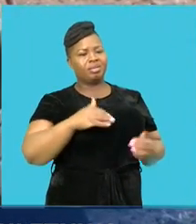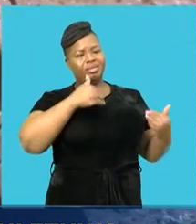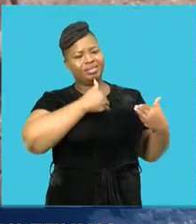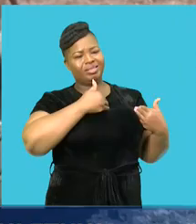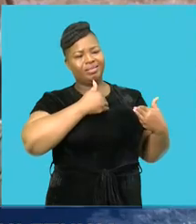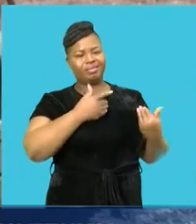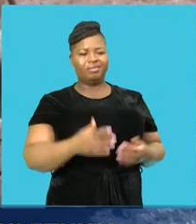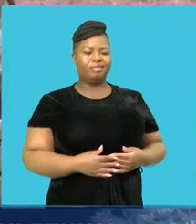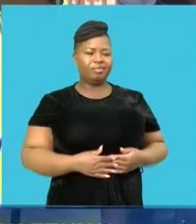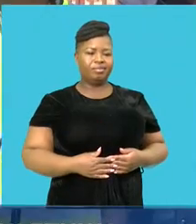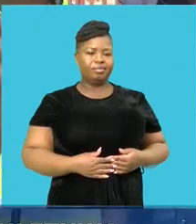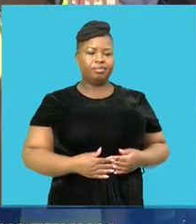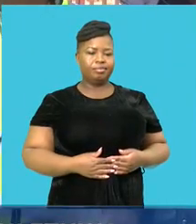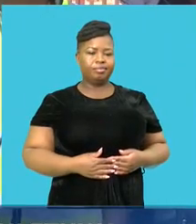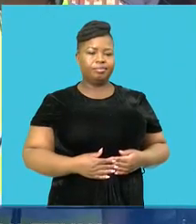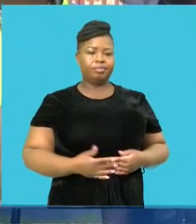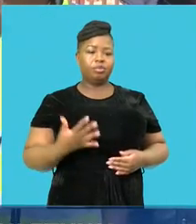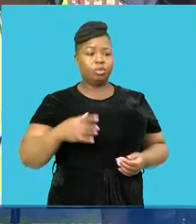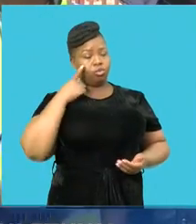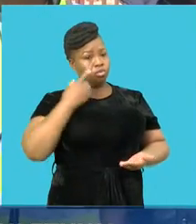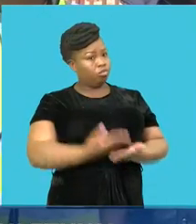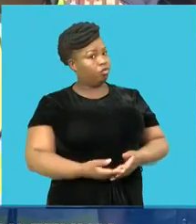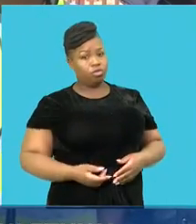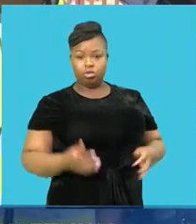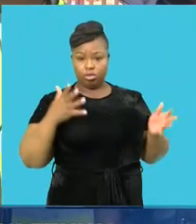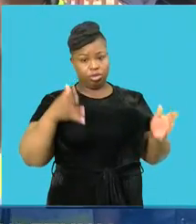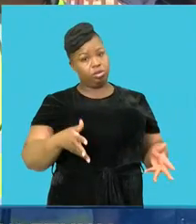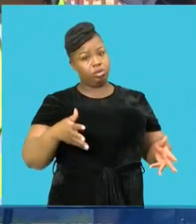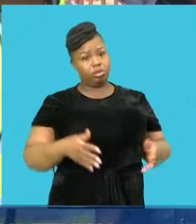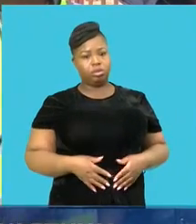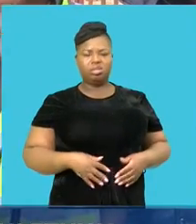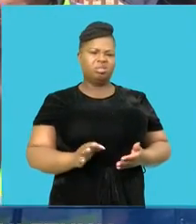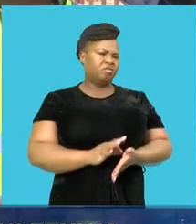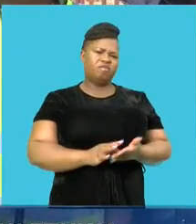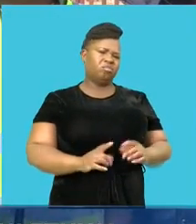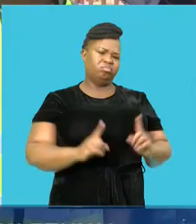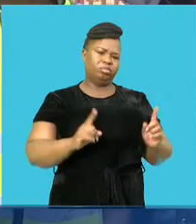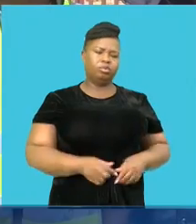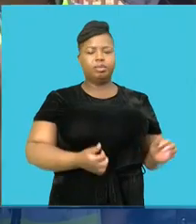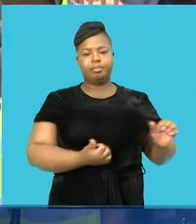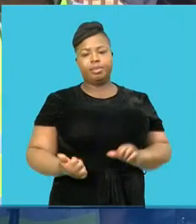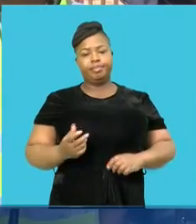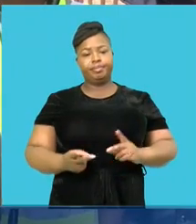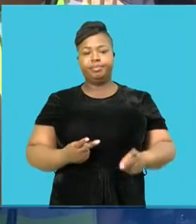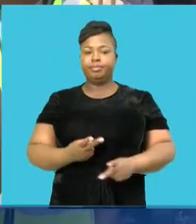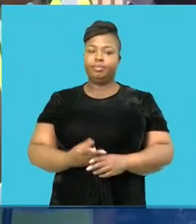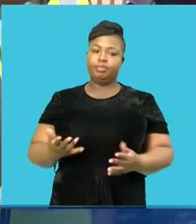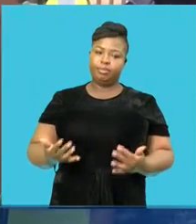ephucukileyo nekhuselekileyo. We wanted to prove to them that we are not just here for their votes. So we came back here. And